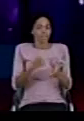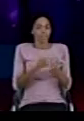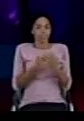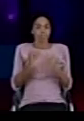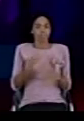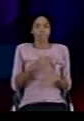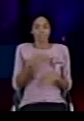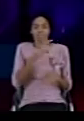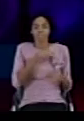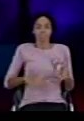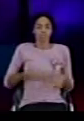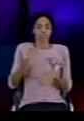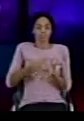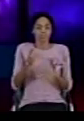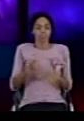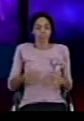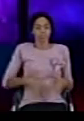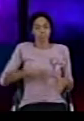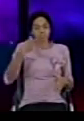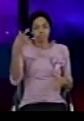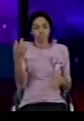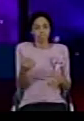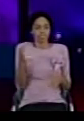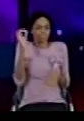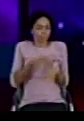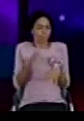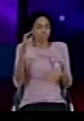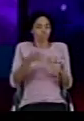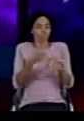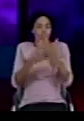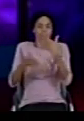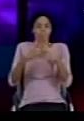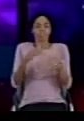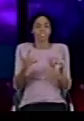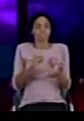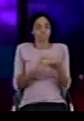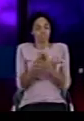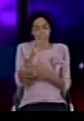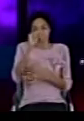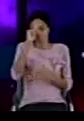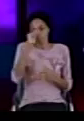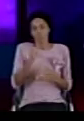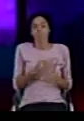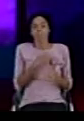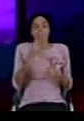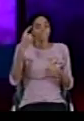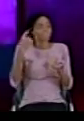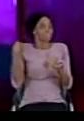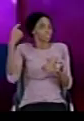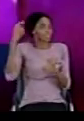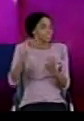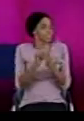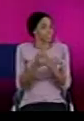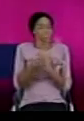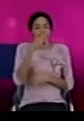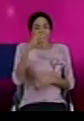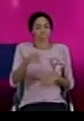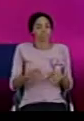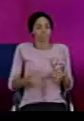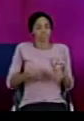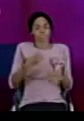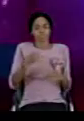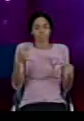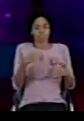great shock from heaven. I believe so. And from that day, I couldn't feel any pain in this leg. Now I can